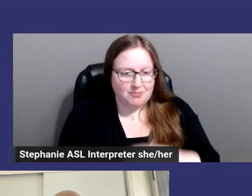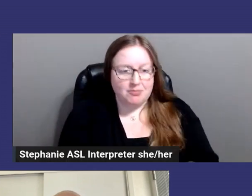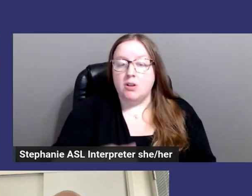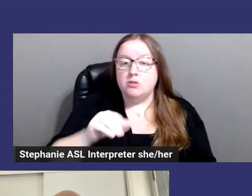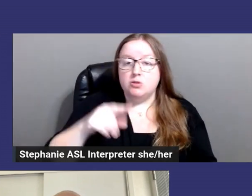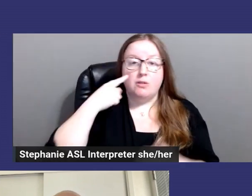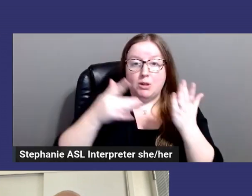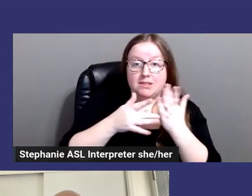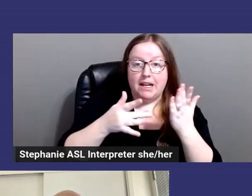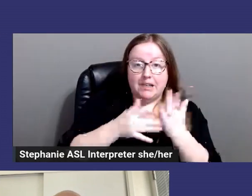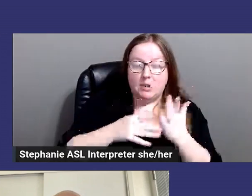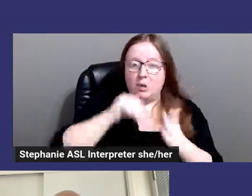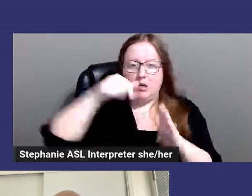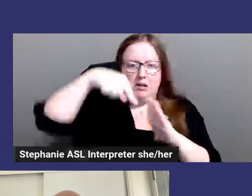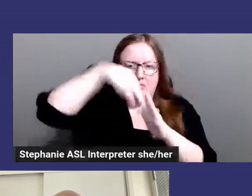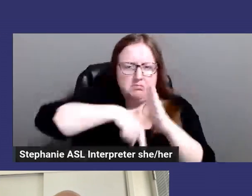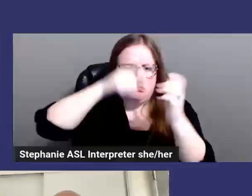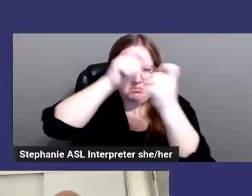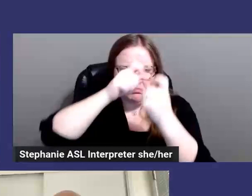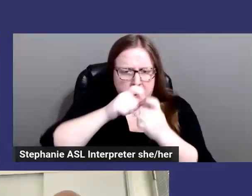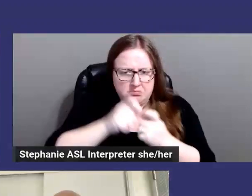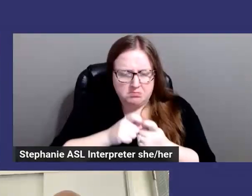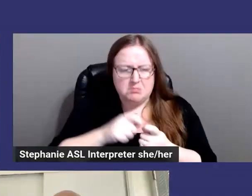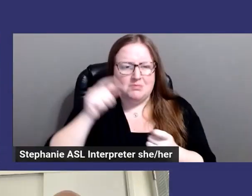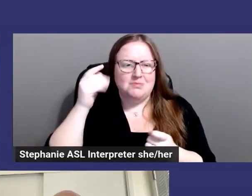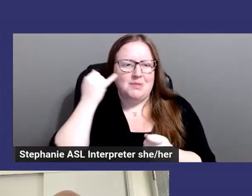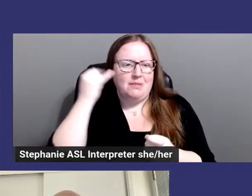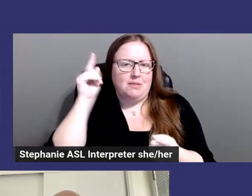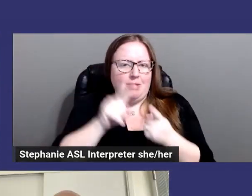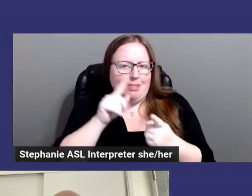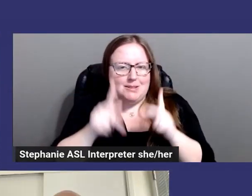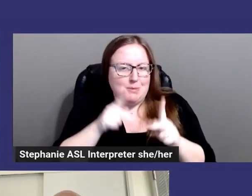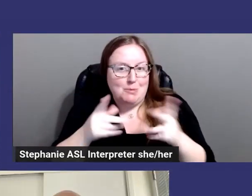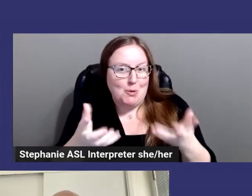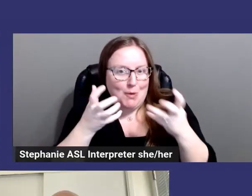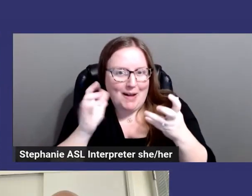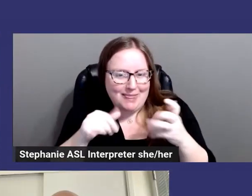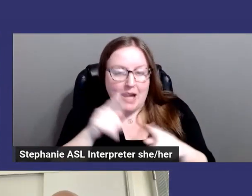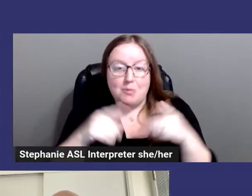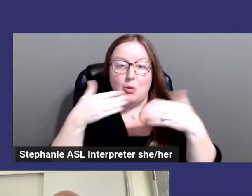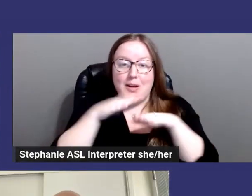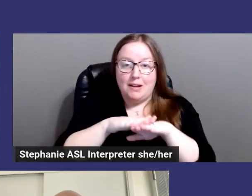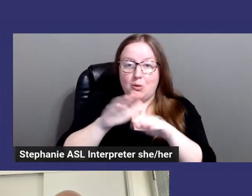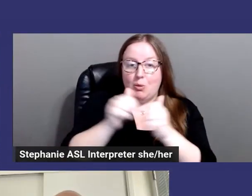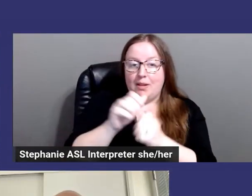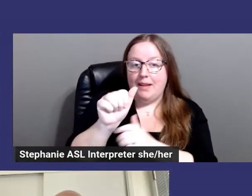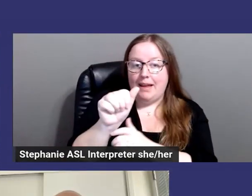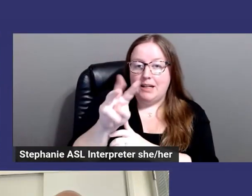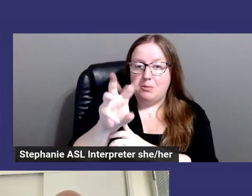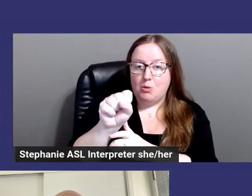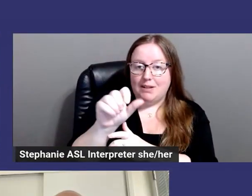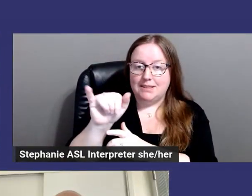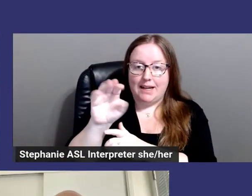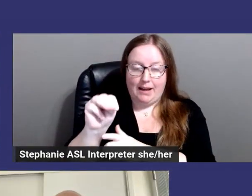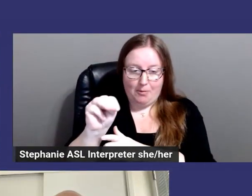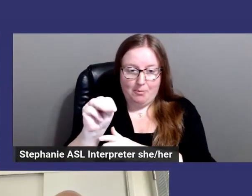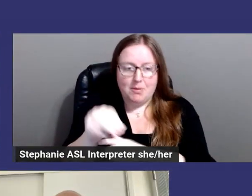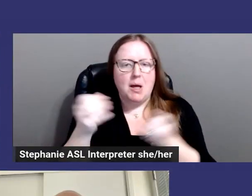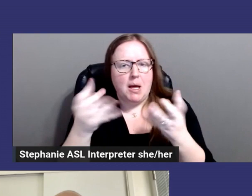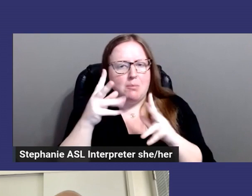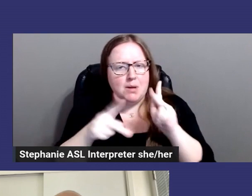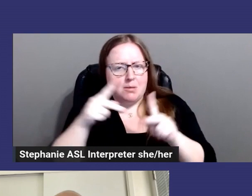I won't go too deep into it unless folks want me to, but we've integrated with AWS IAM, and a lot of folks are familiar with